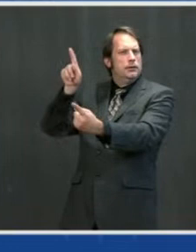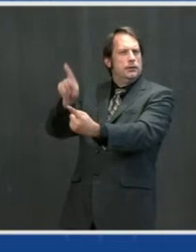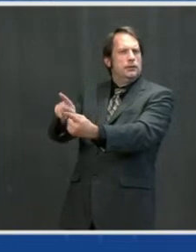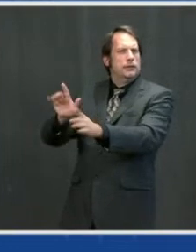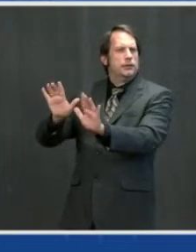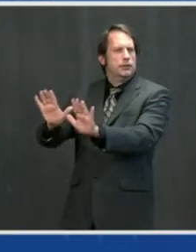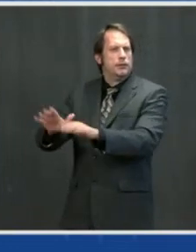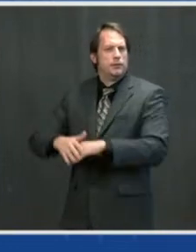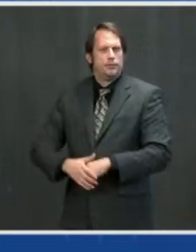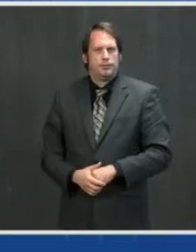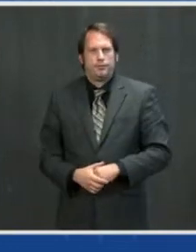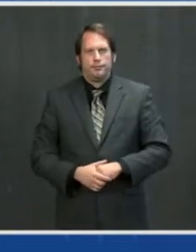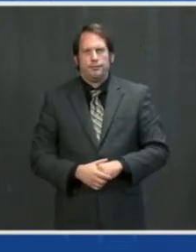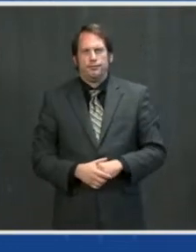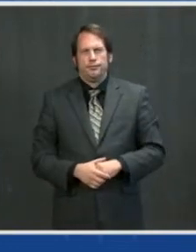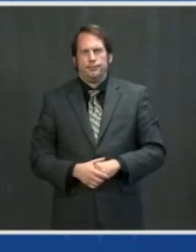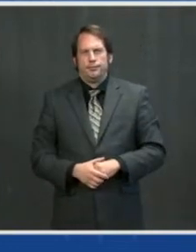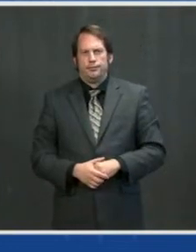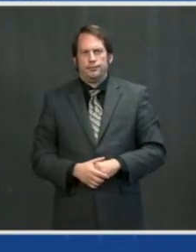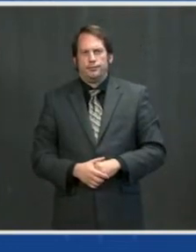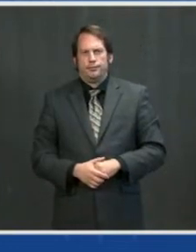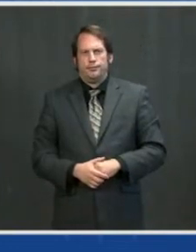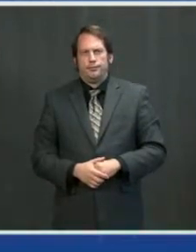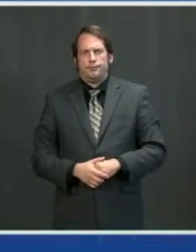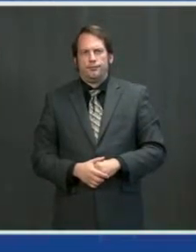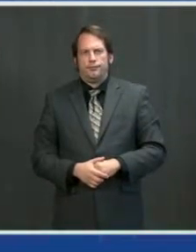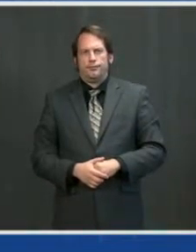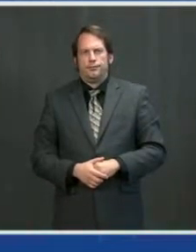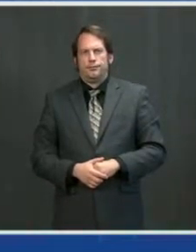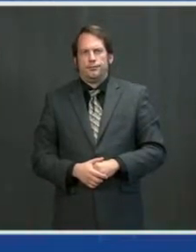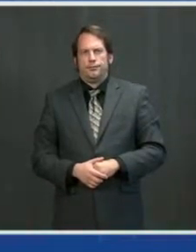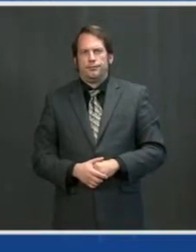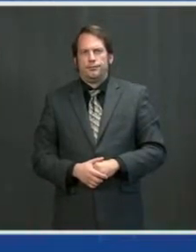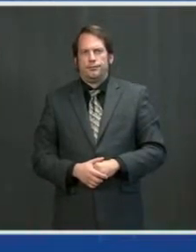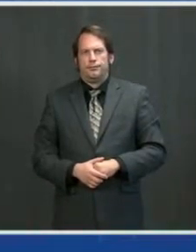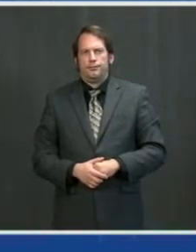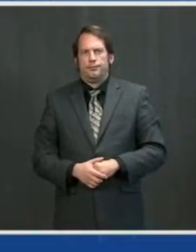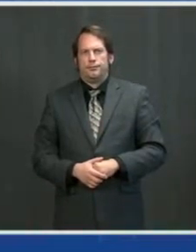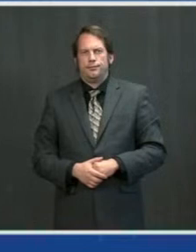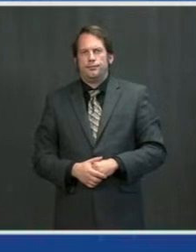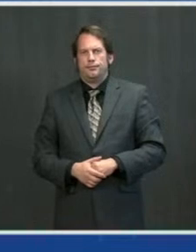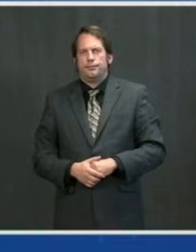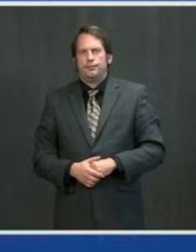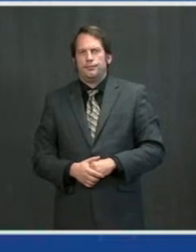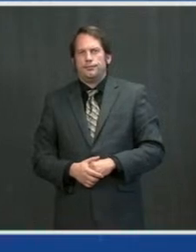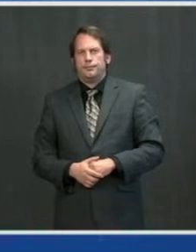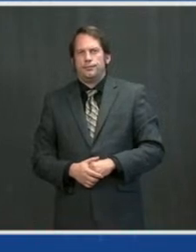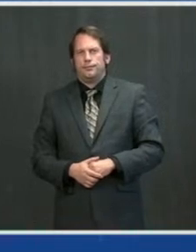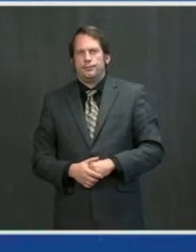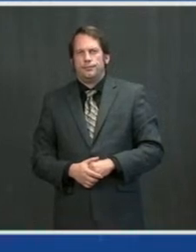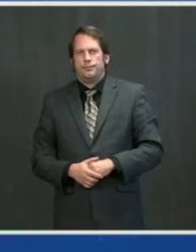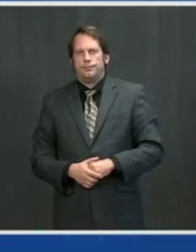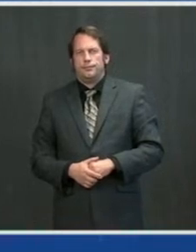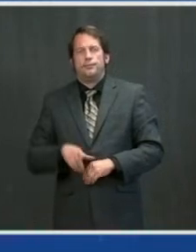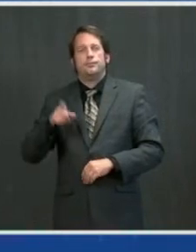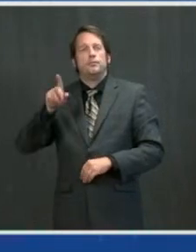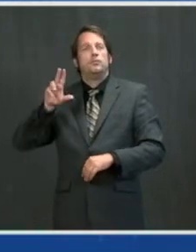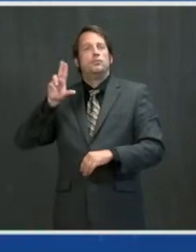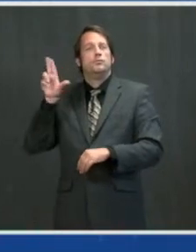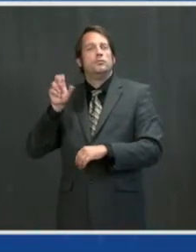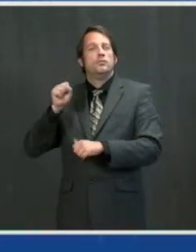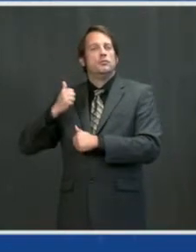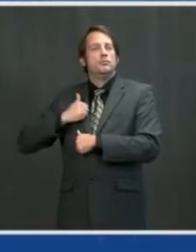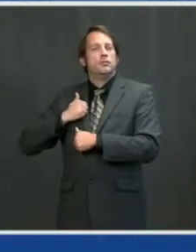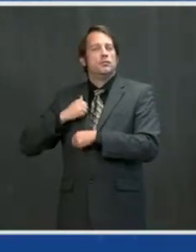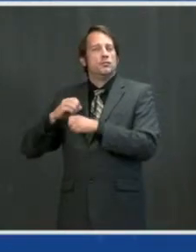U.S. forces in Japan, including the relocation of Air Station Futenma to Henoko, which is the only solution